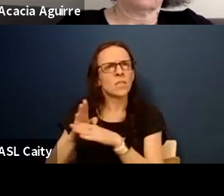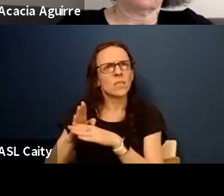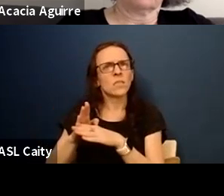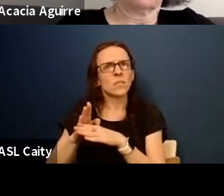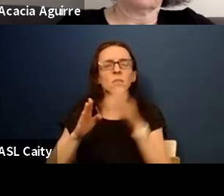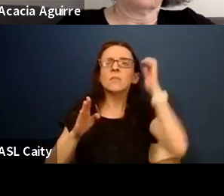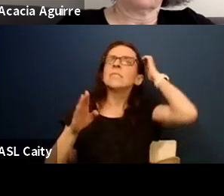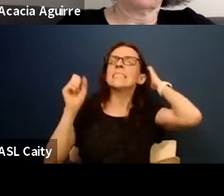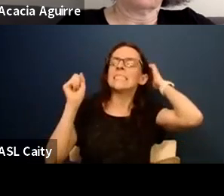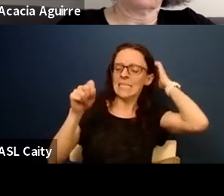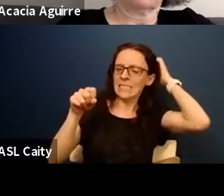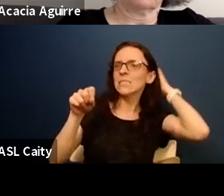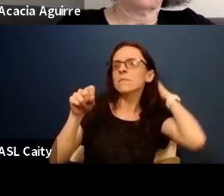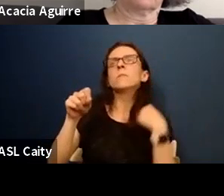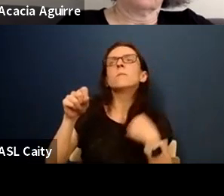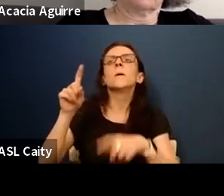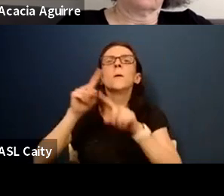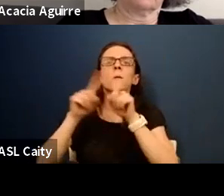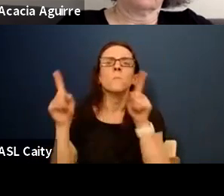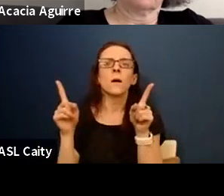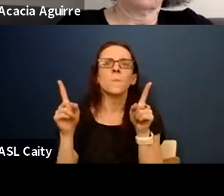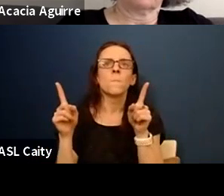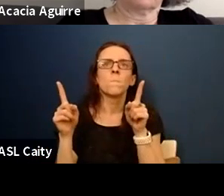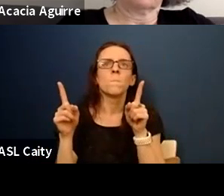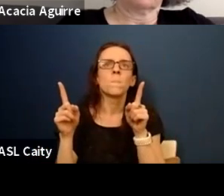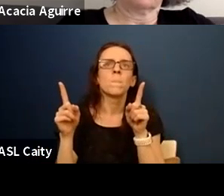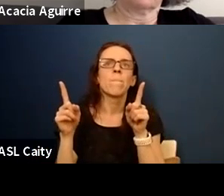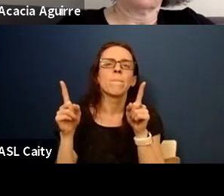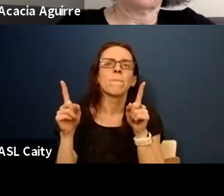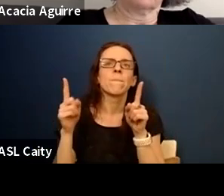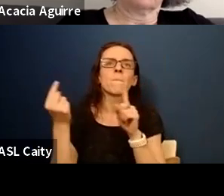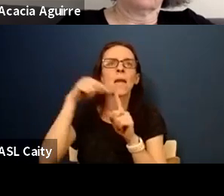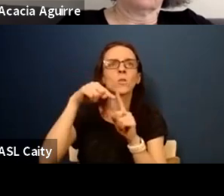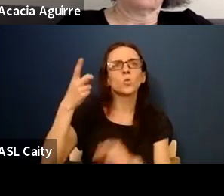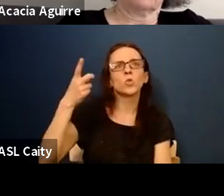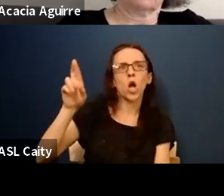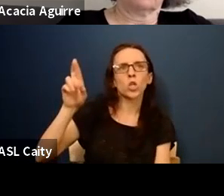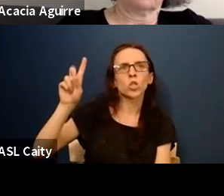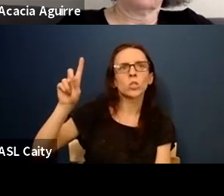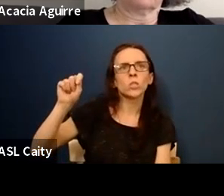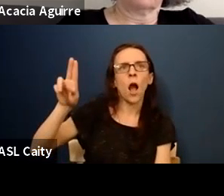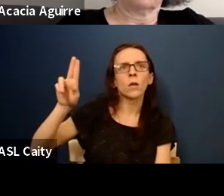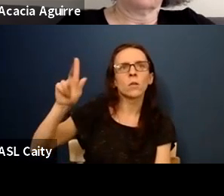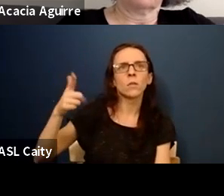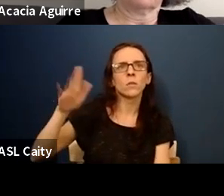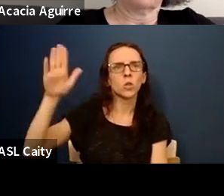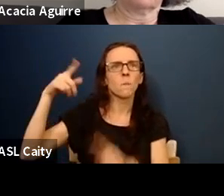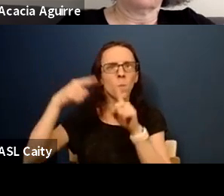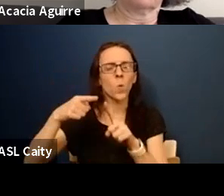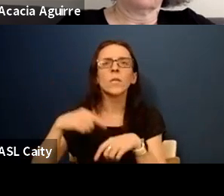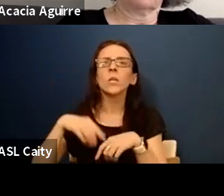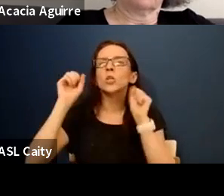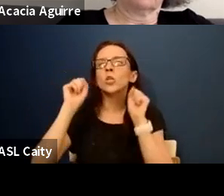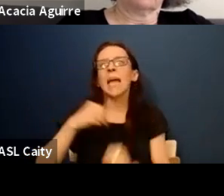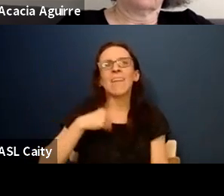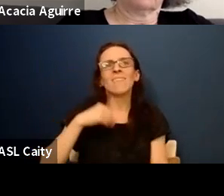but when we talk about, it goes back to Dr. Tong's point, you could have East Boston